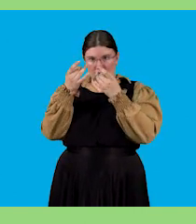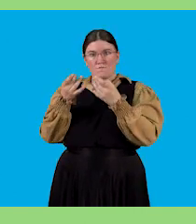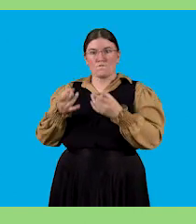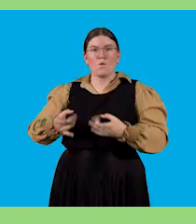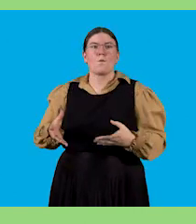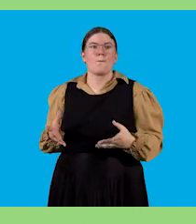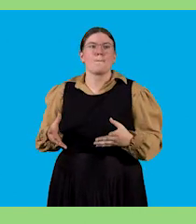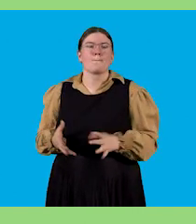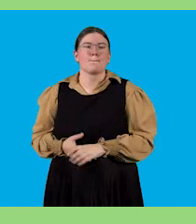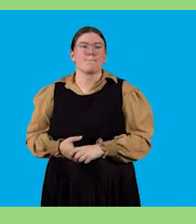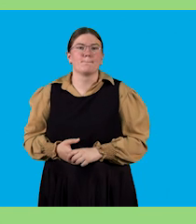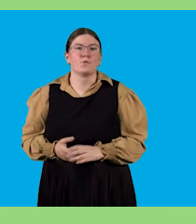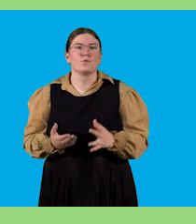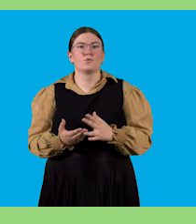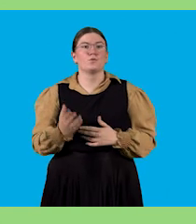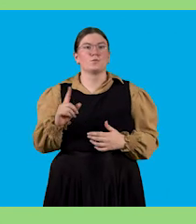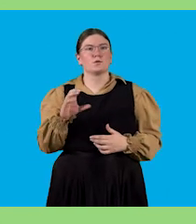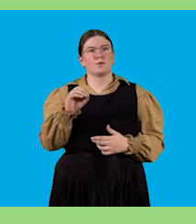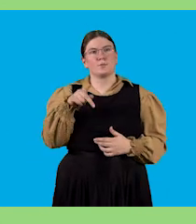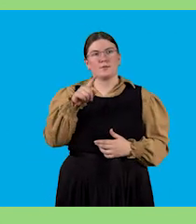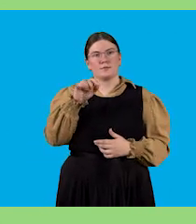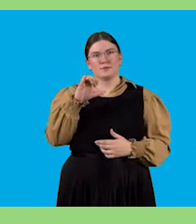the optic nerve.